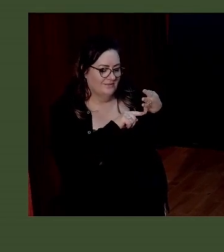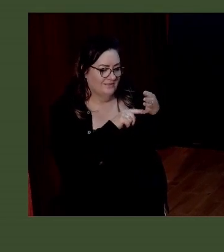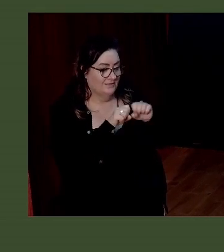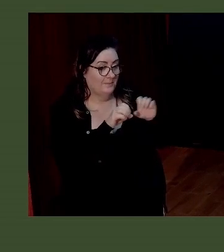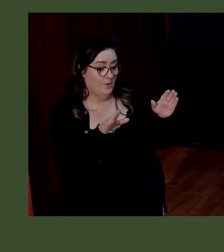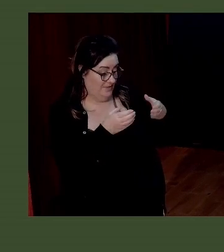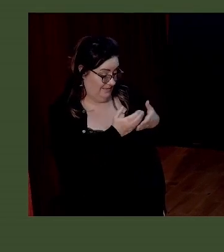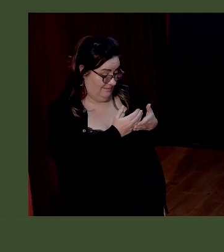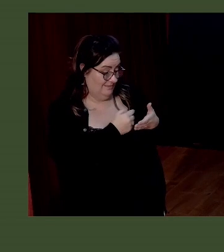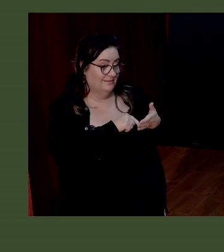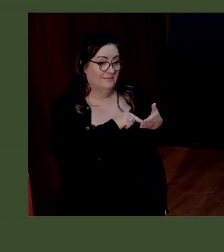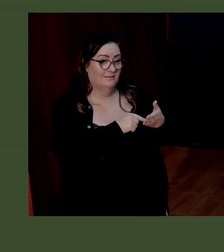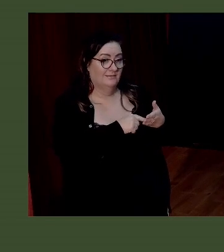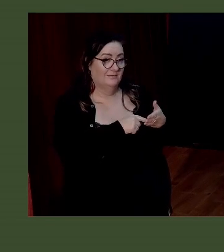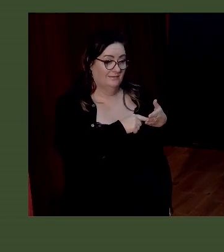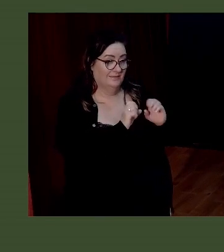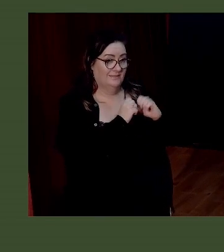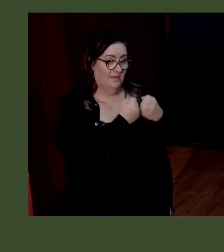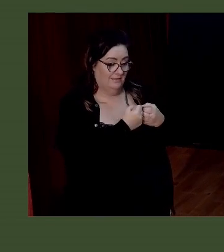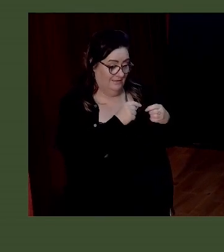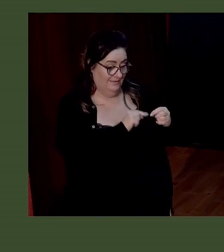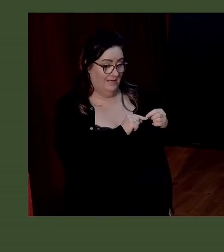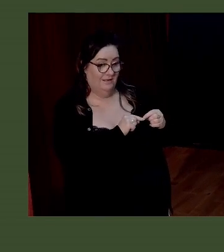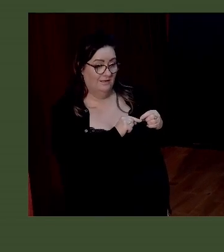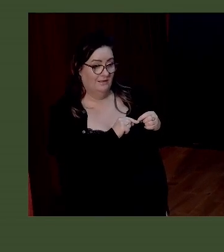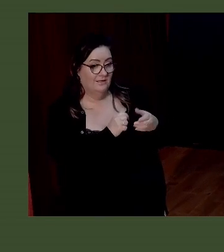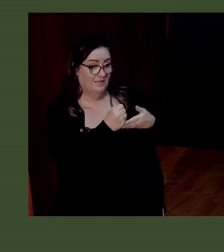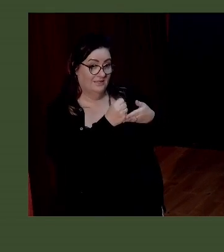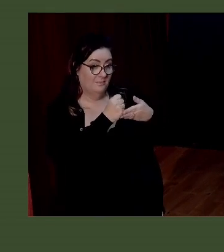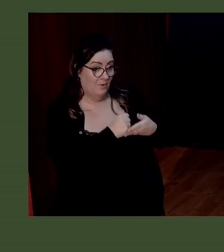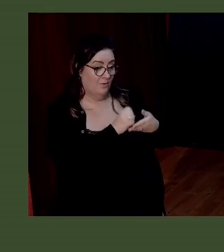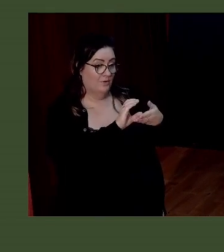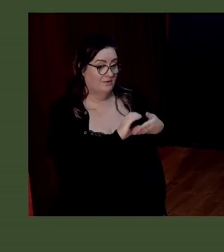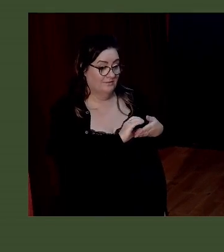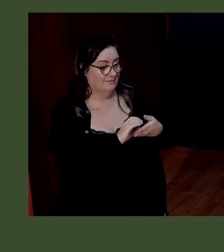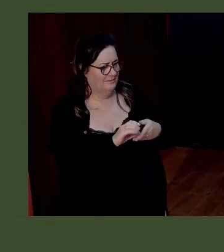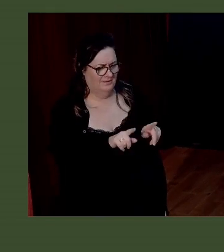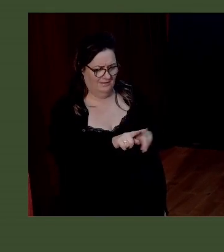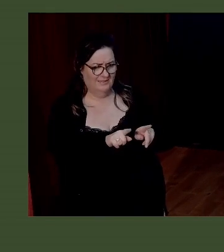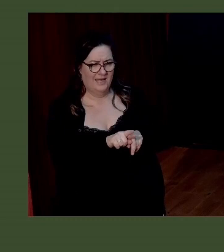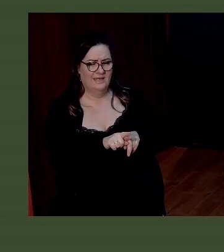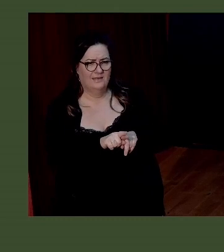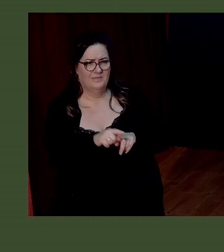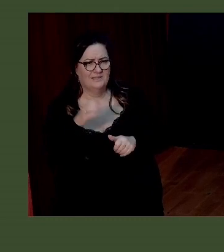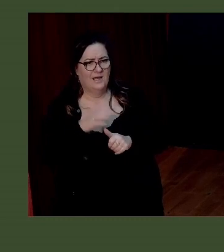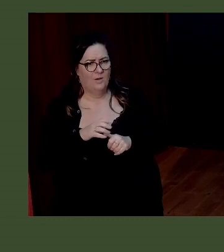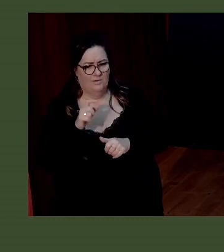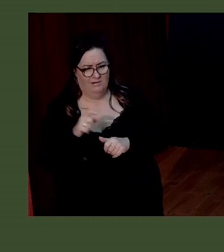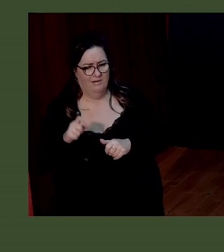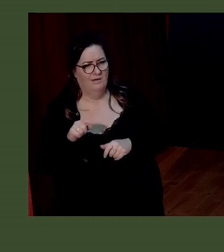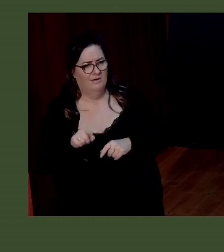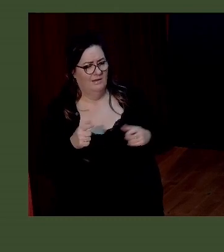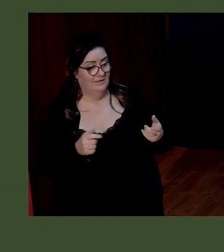Public utility societies are given the same level of support as a local authority. So if